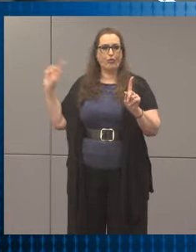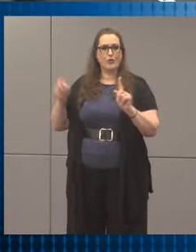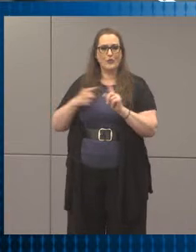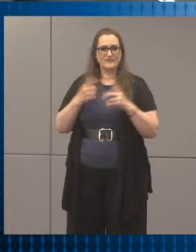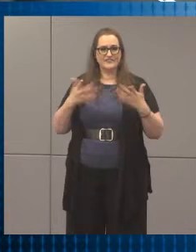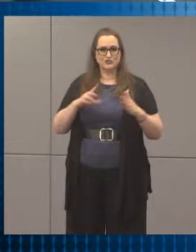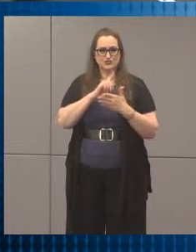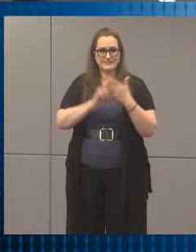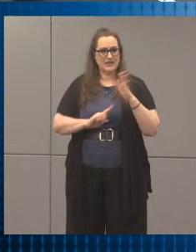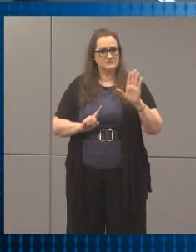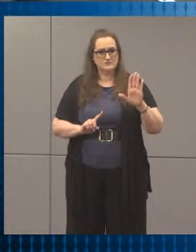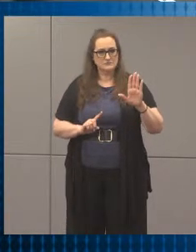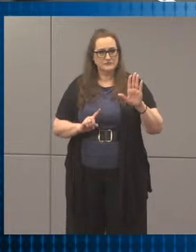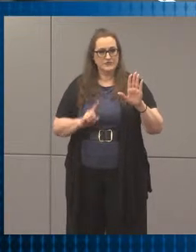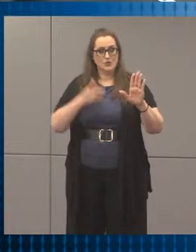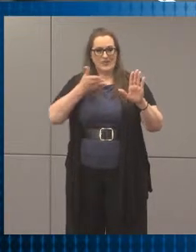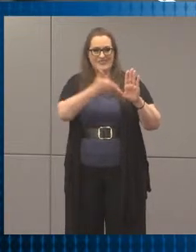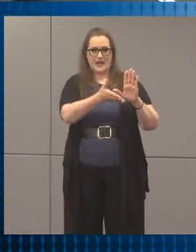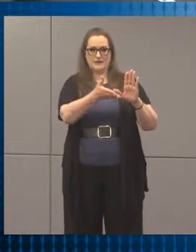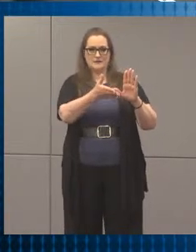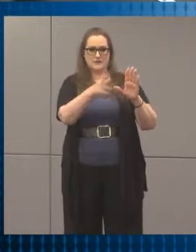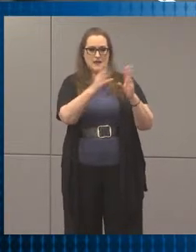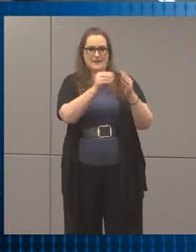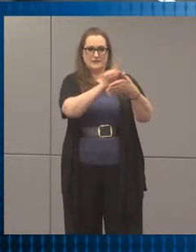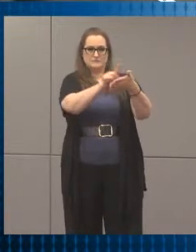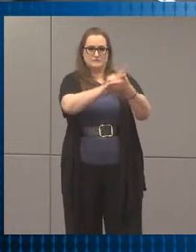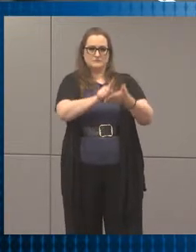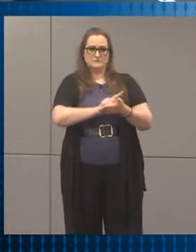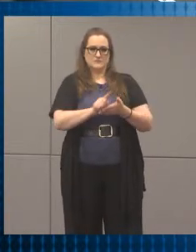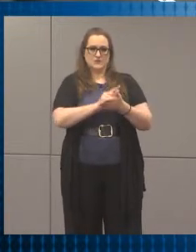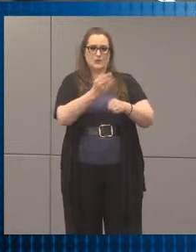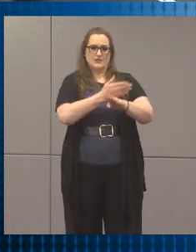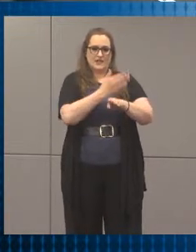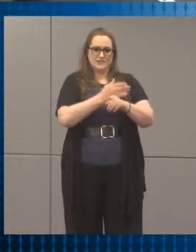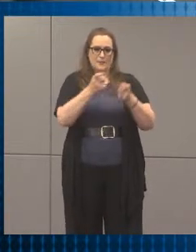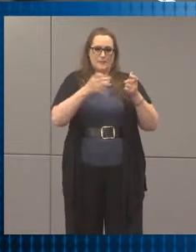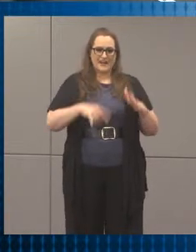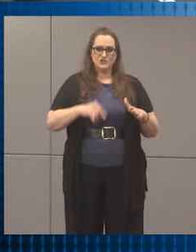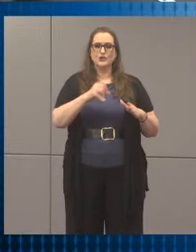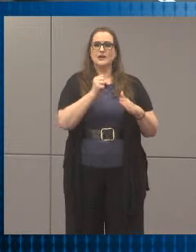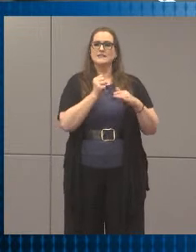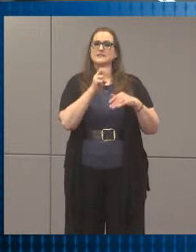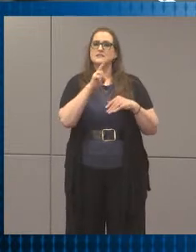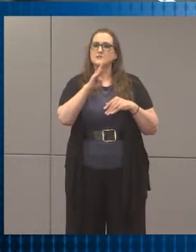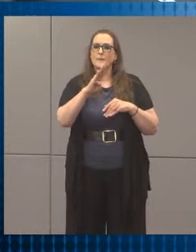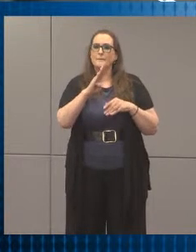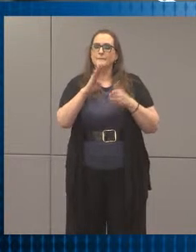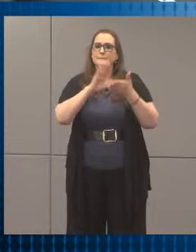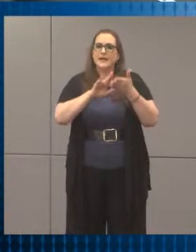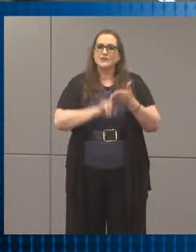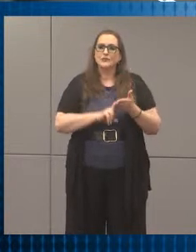done. We are there, weekly meetings with the construction manager and the subcontractors. We're there to engage